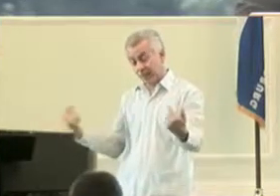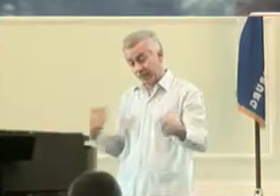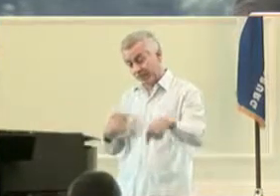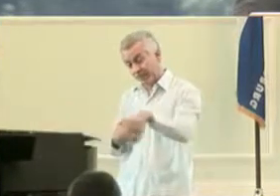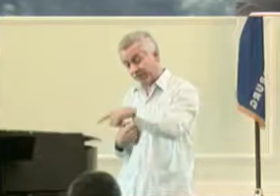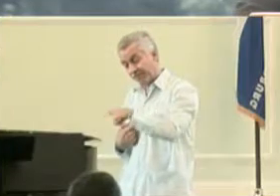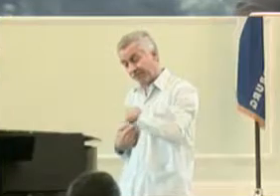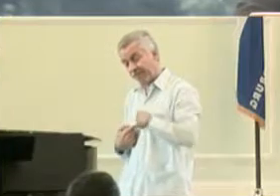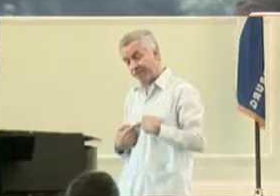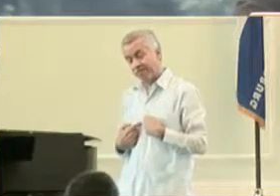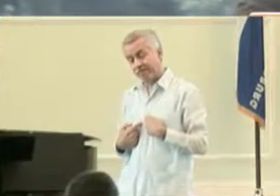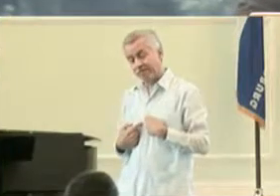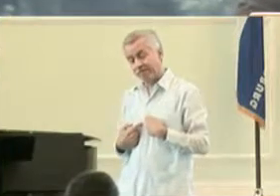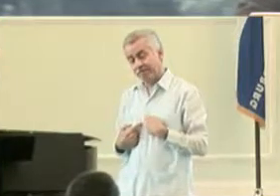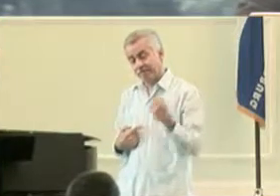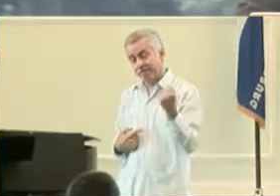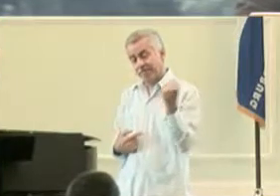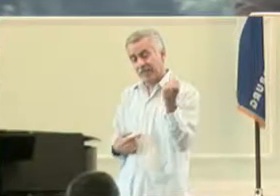On this Sabbath morning,